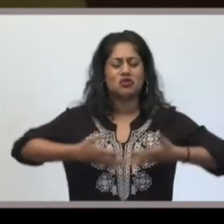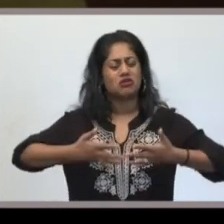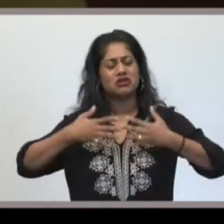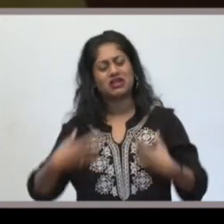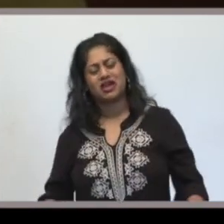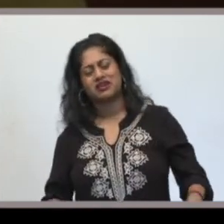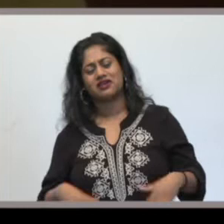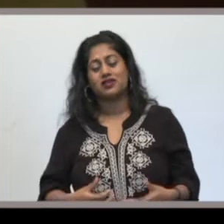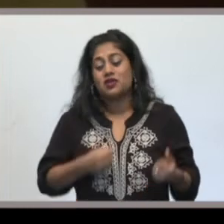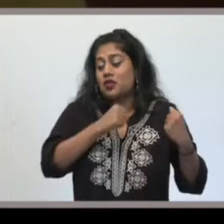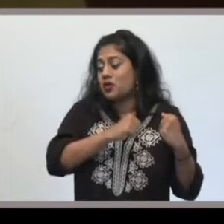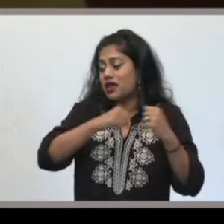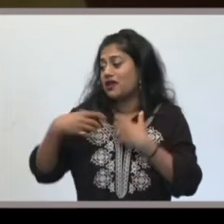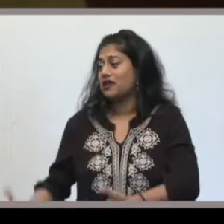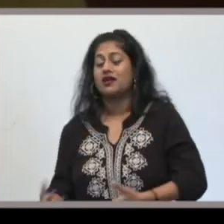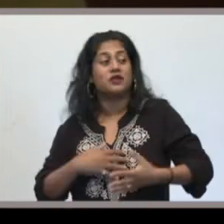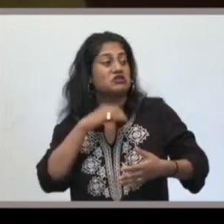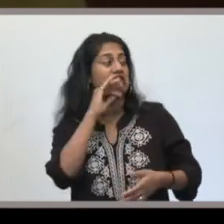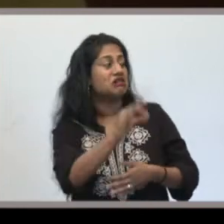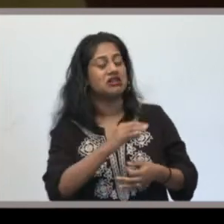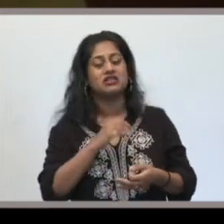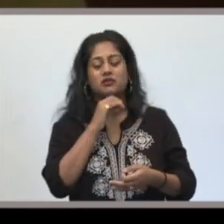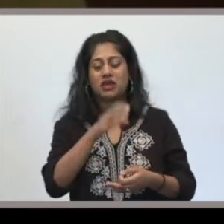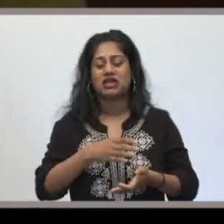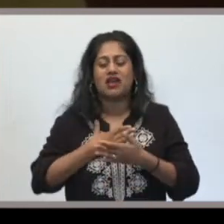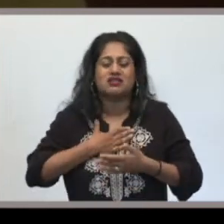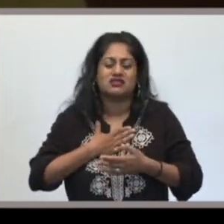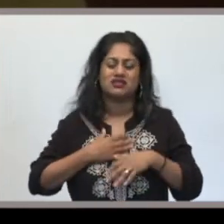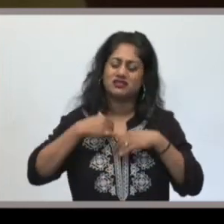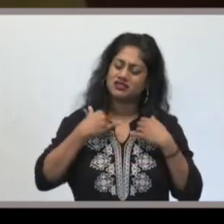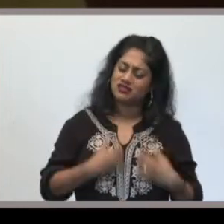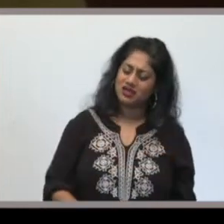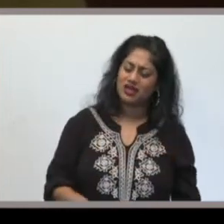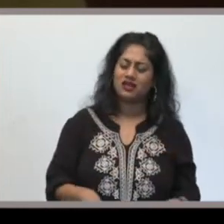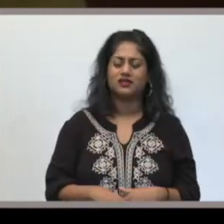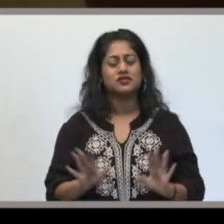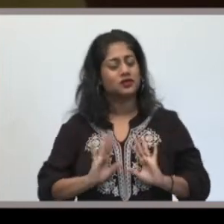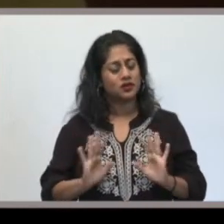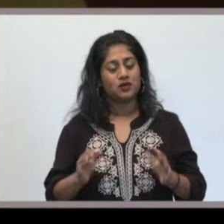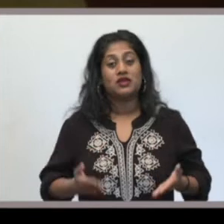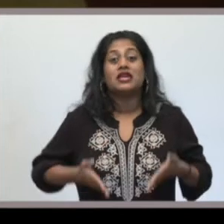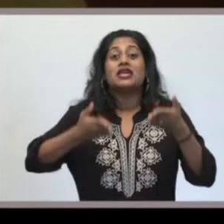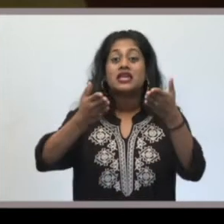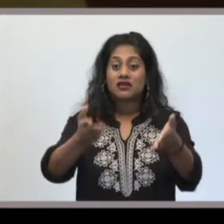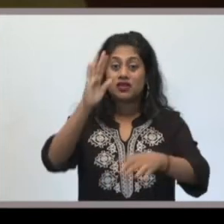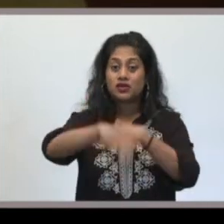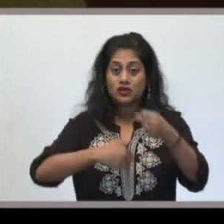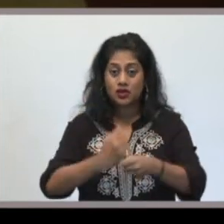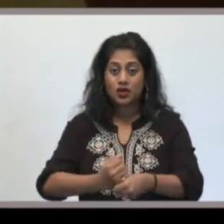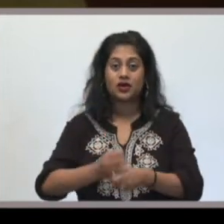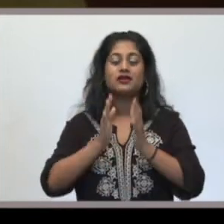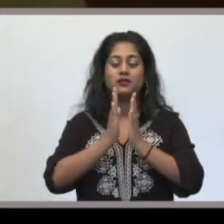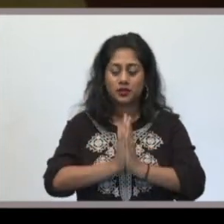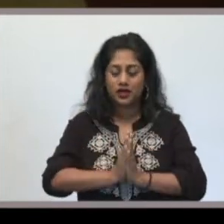never take revenge. Leave that to the righteous anger of God. For the scripture says,